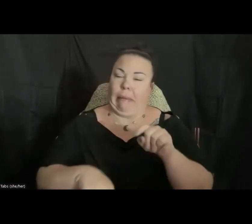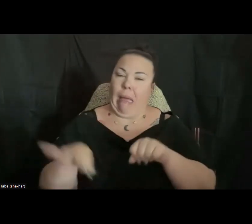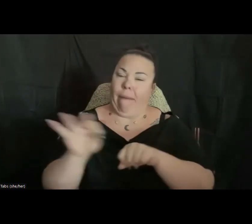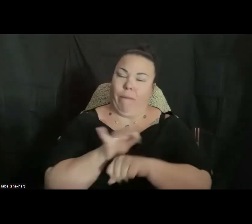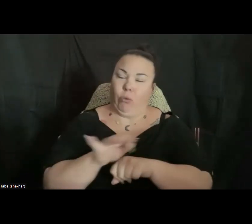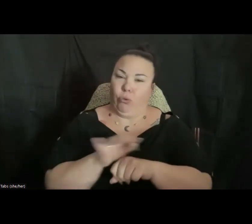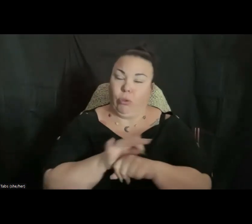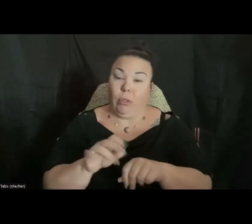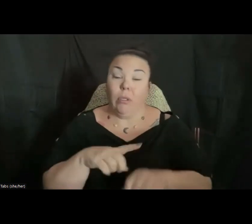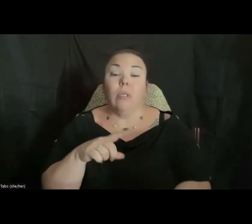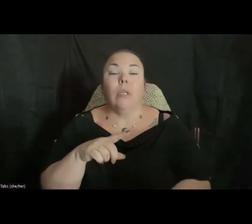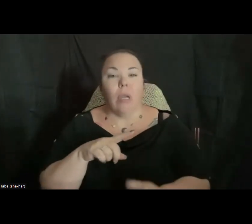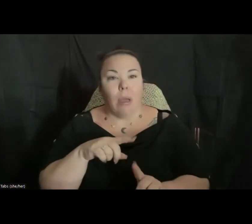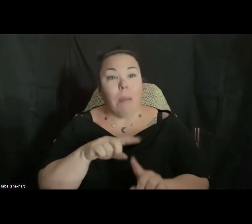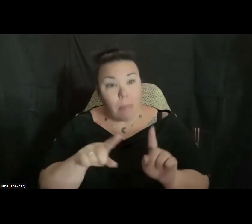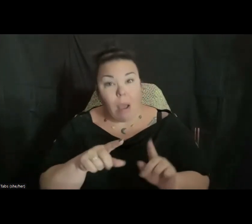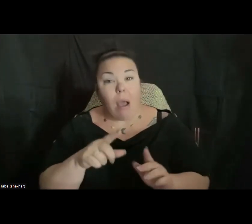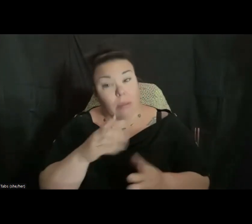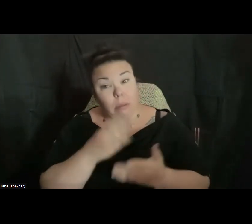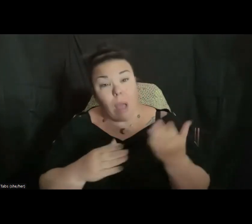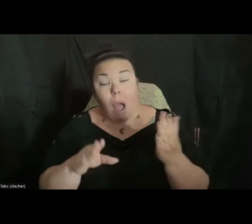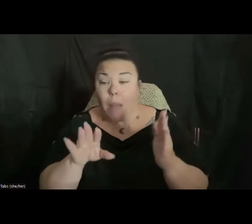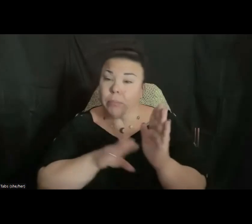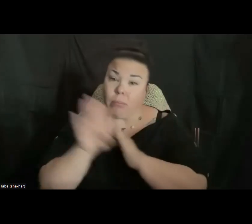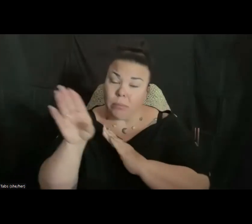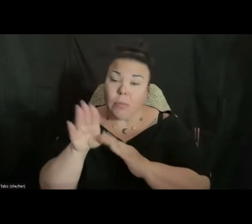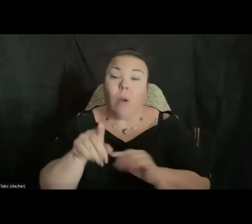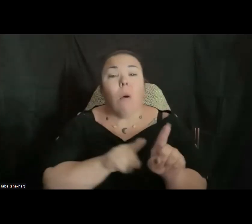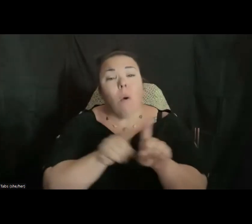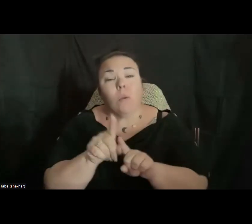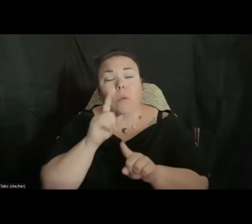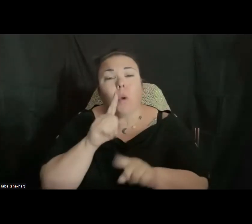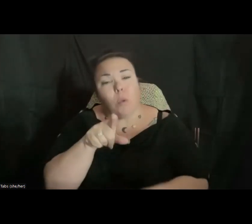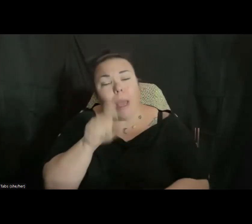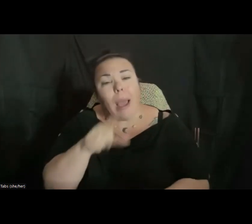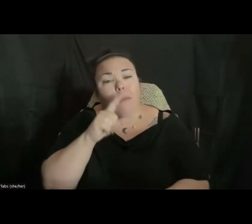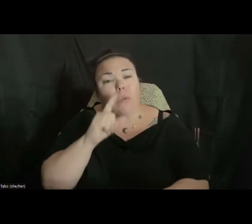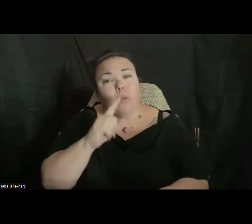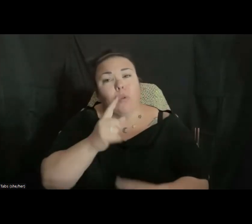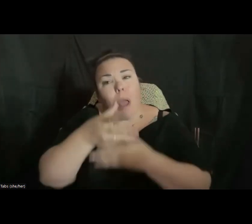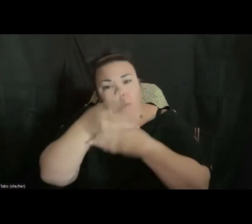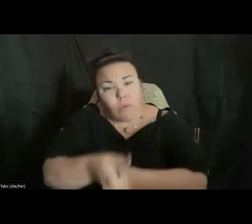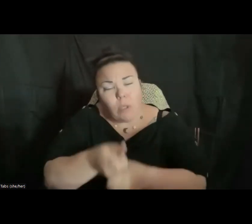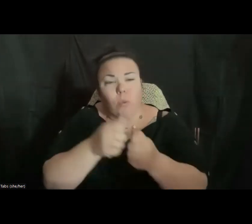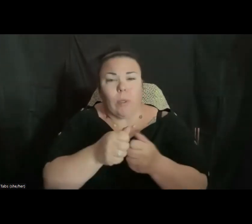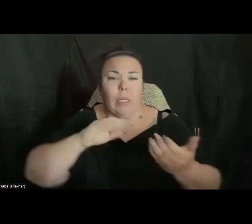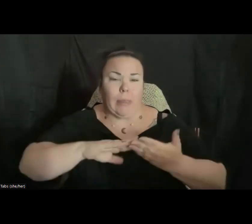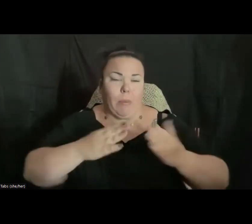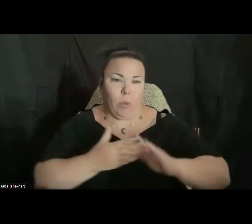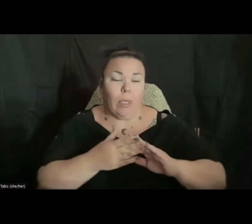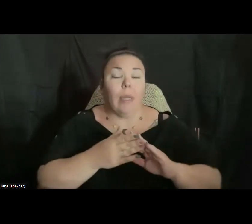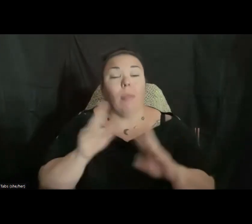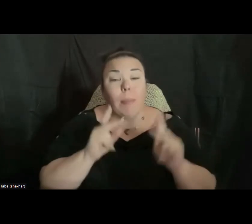it requires a different relationship, because you're going to have to build trust with the community, and you're going to have to build trust with the people that you care